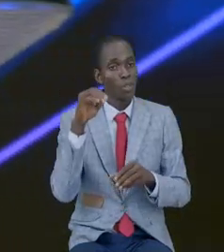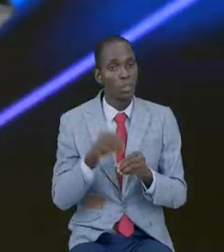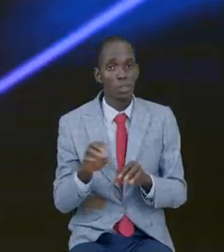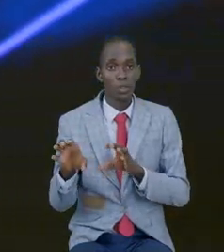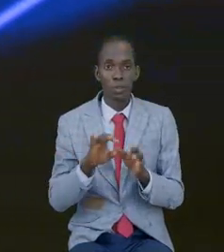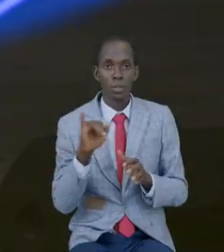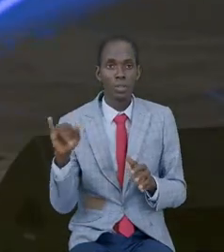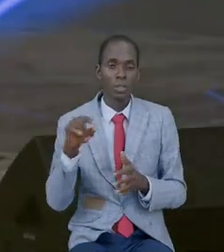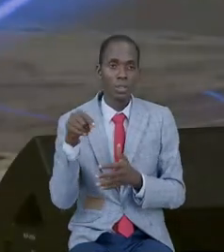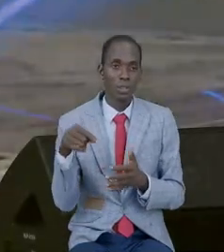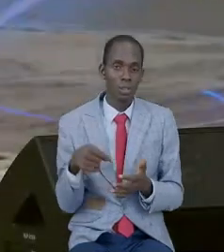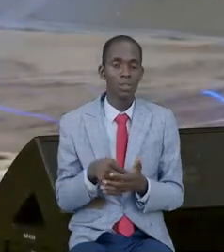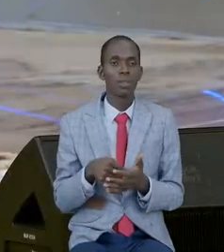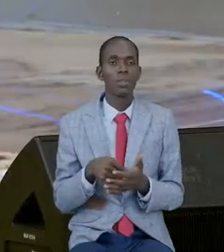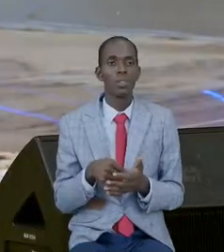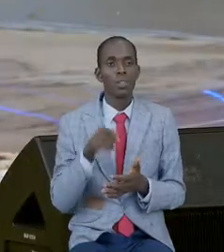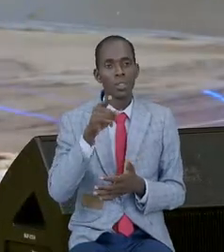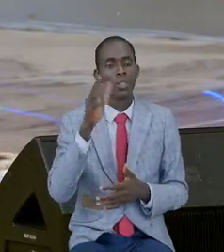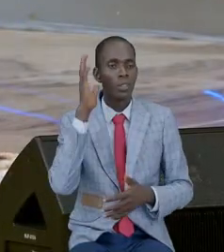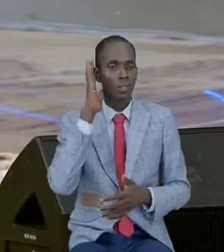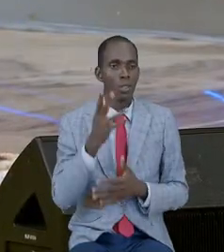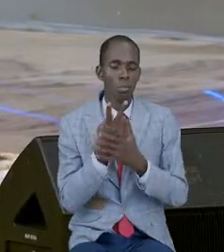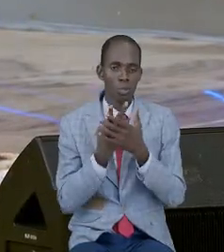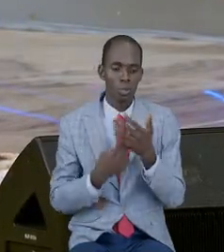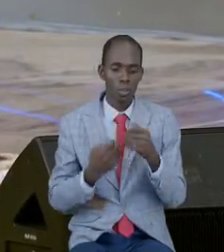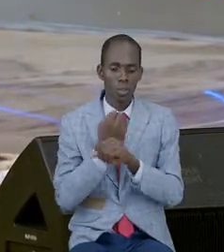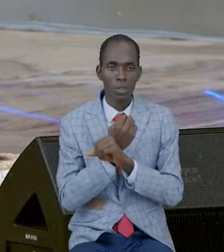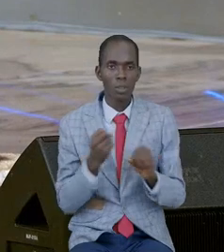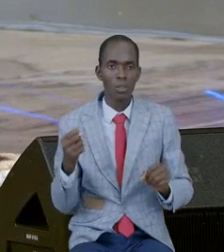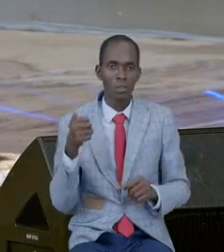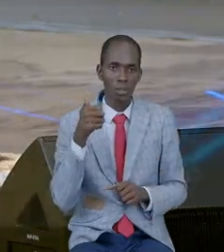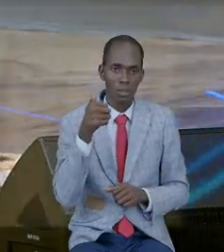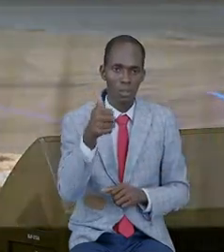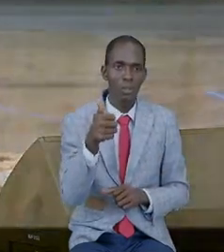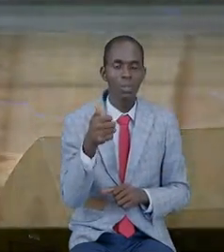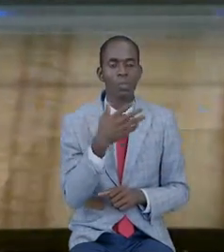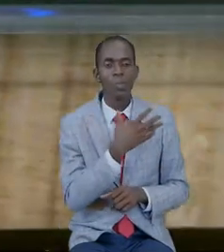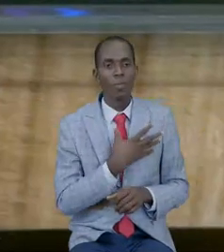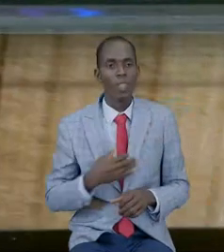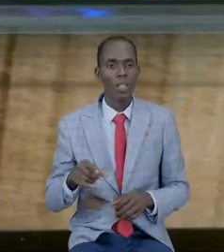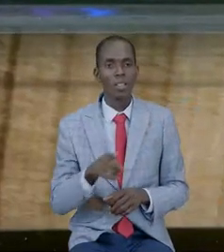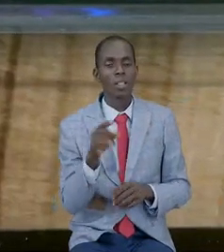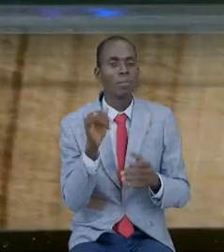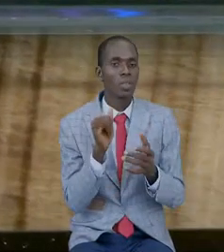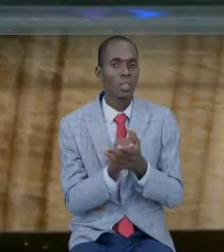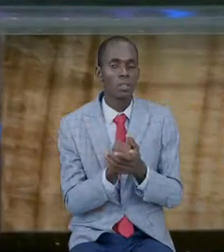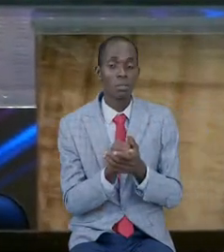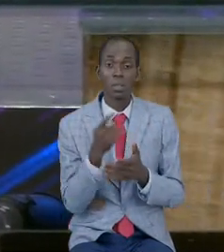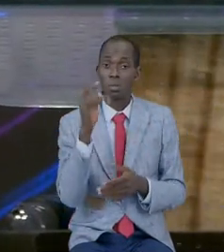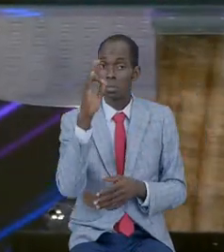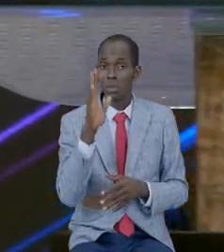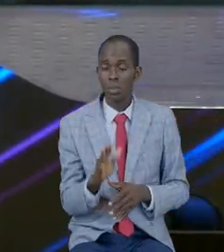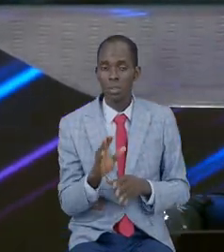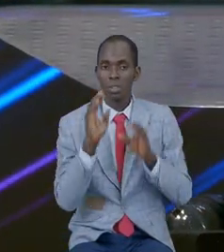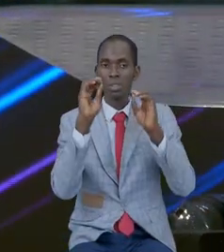doing this thou shalt be thyself preacher